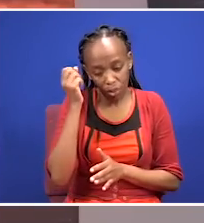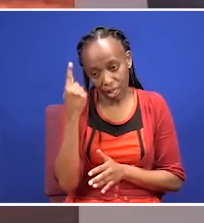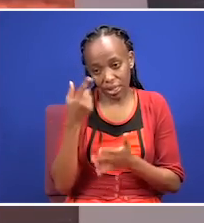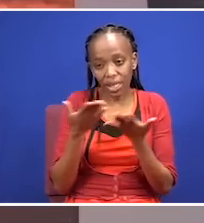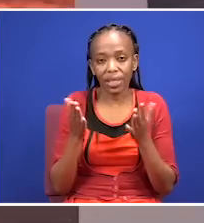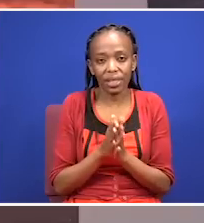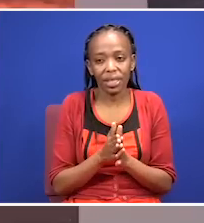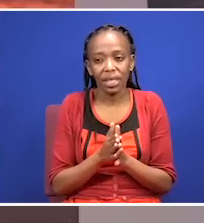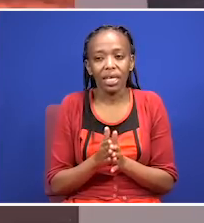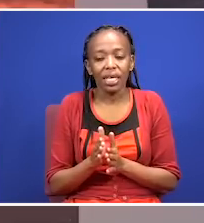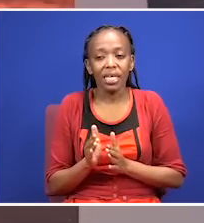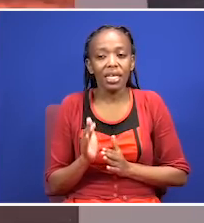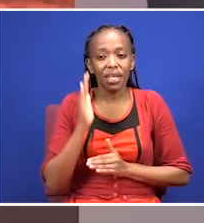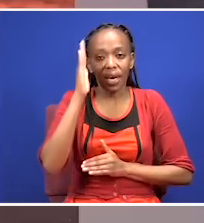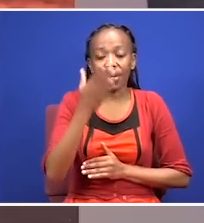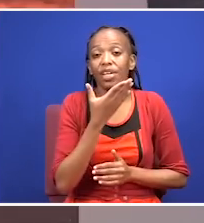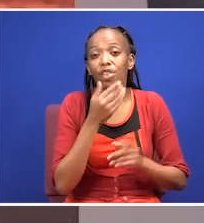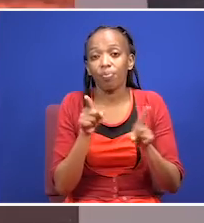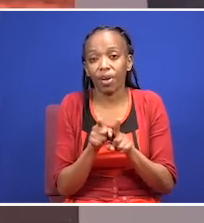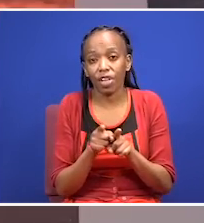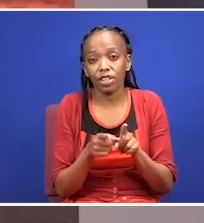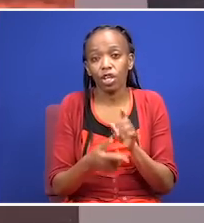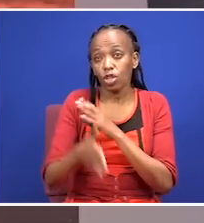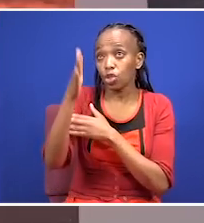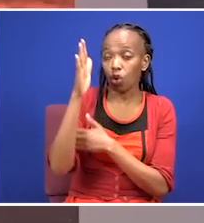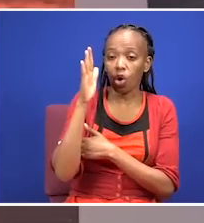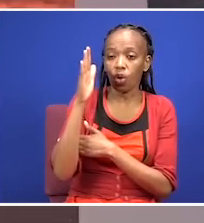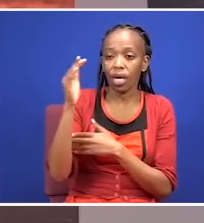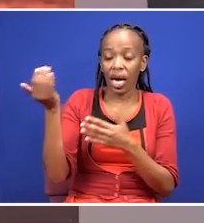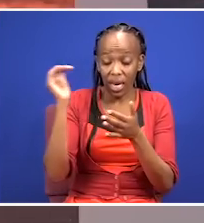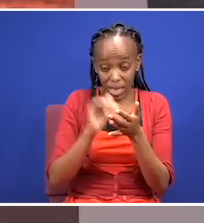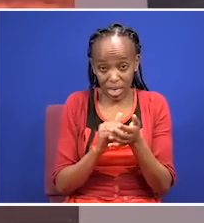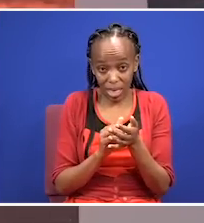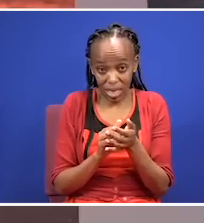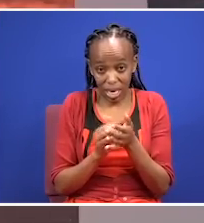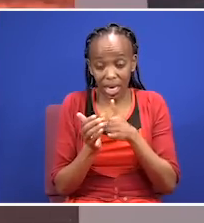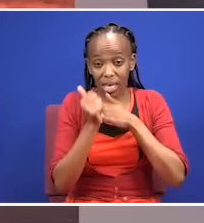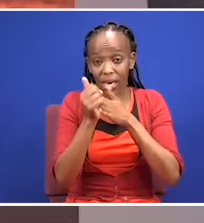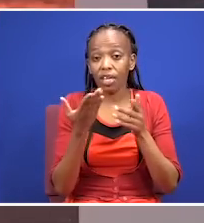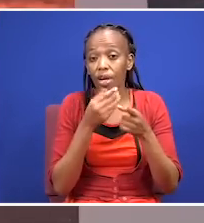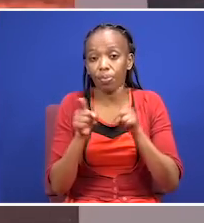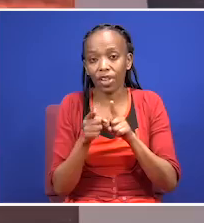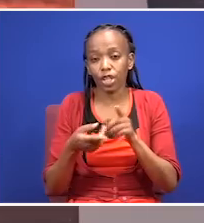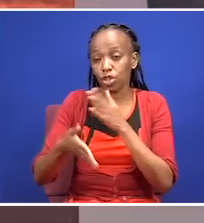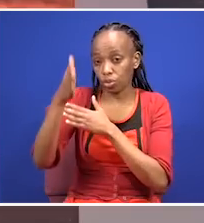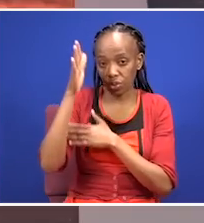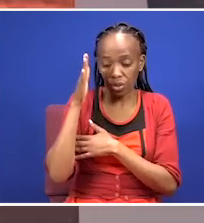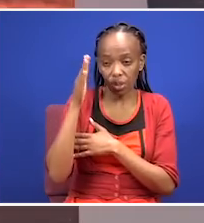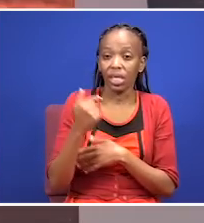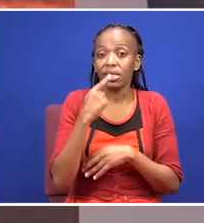this he directed the brothers to god i repeat that again he directed the brothers to god